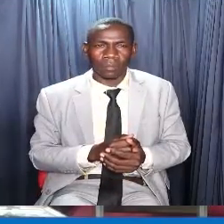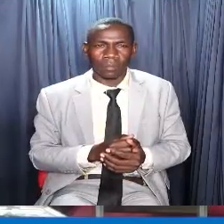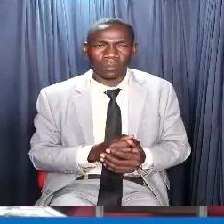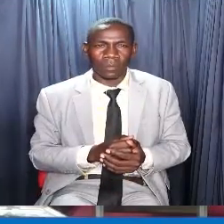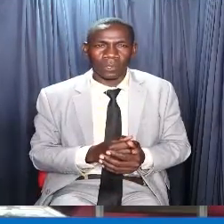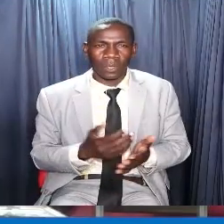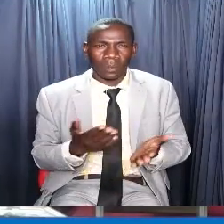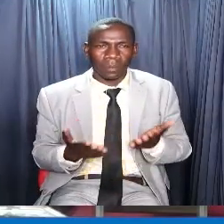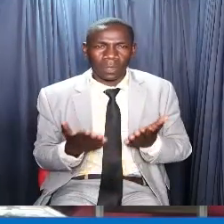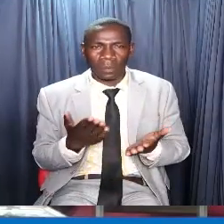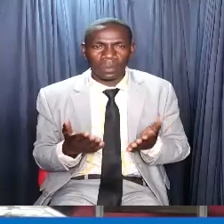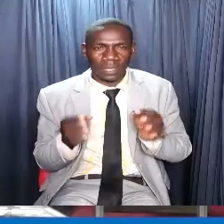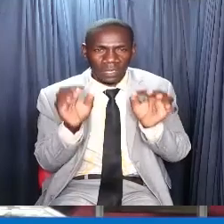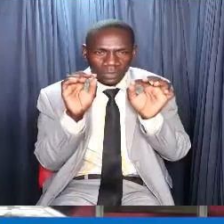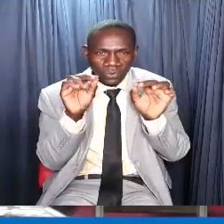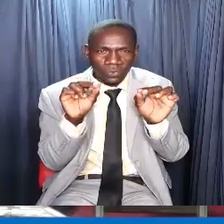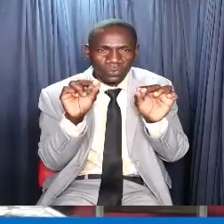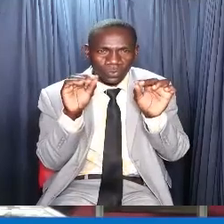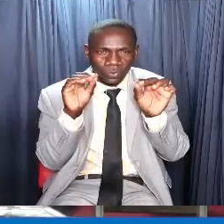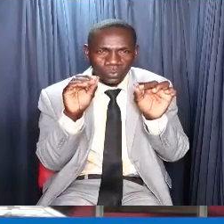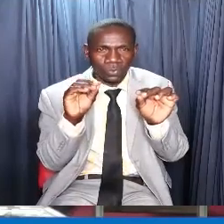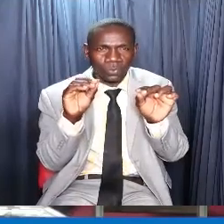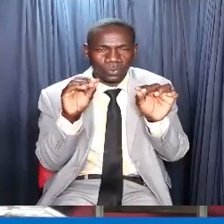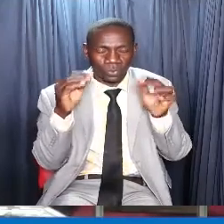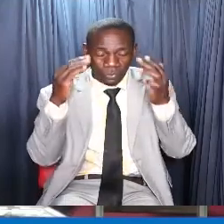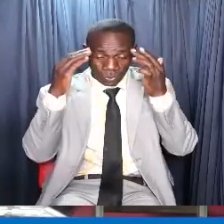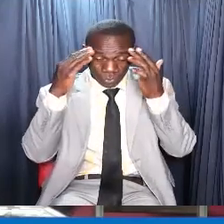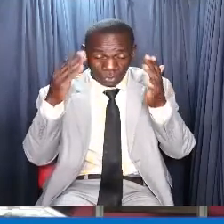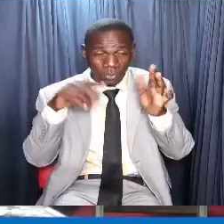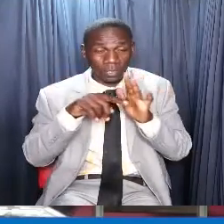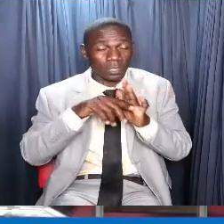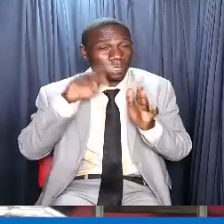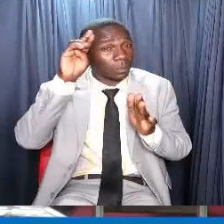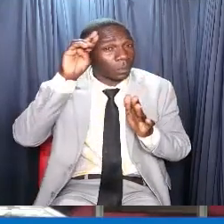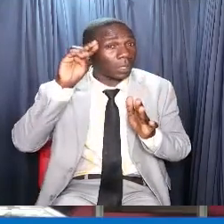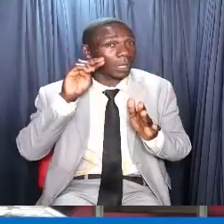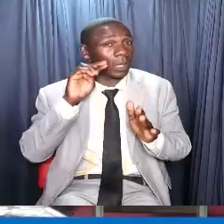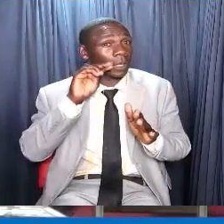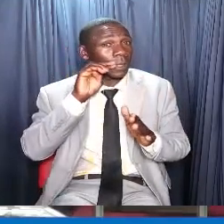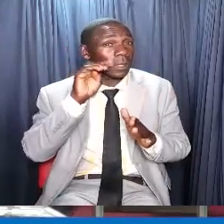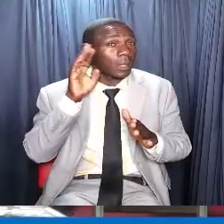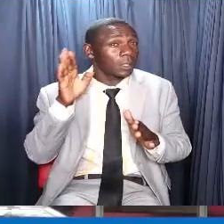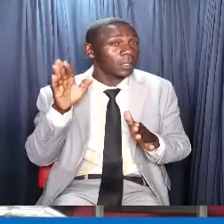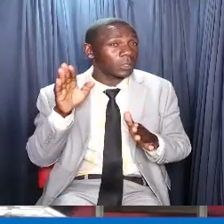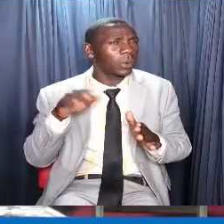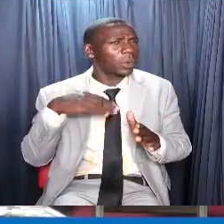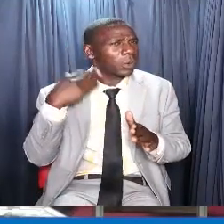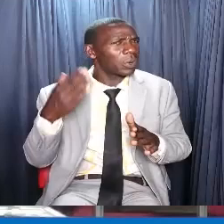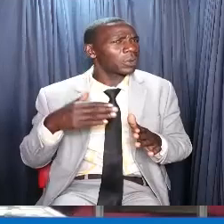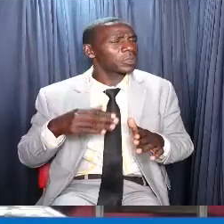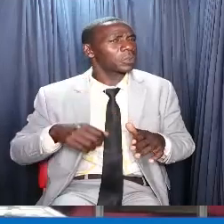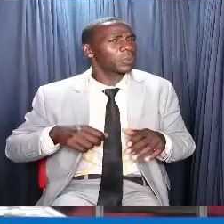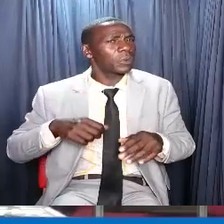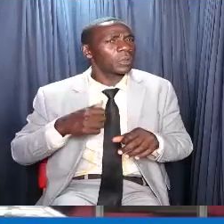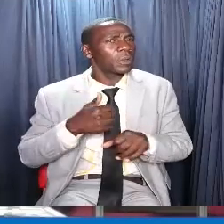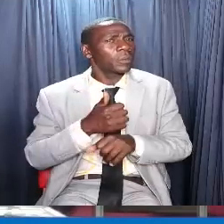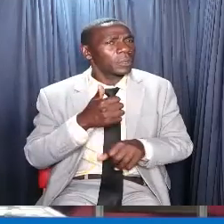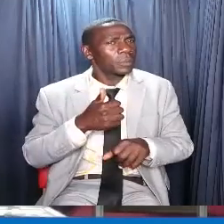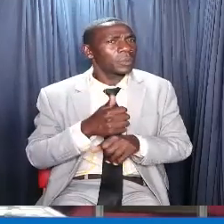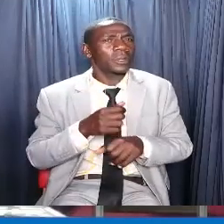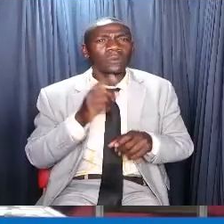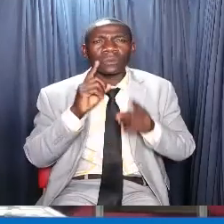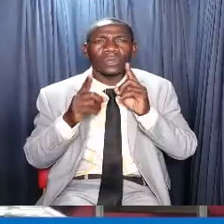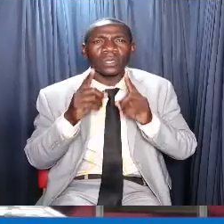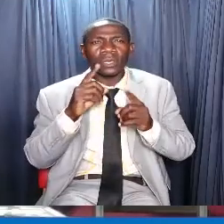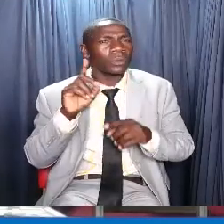Anga angefundishwa. She would have been told. Bwana unamjua Mariamu. Don't you know Mary? Mariamu unamjua ufichele yake. Don't you know Mary how she speaks very negative.